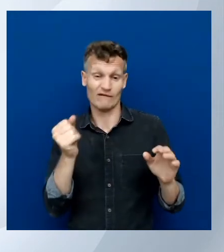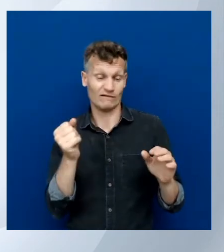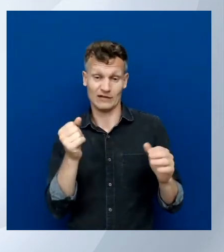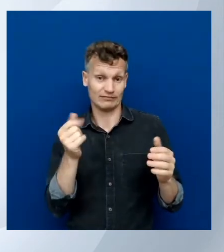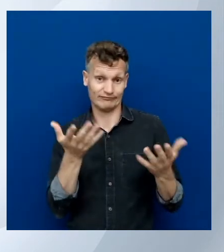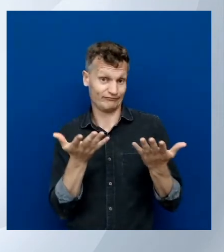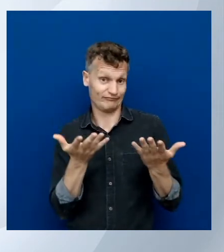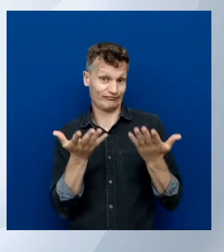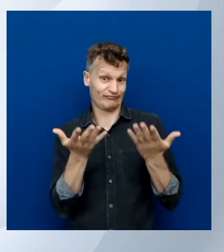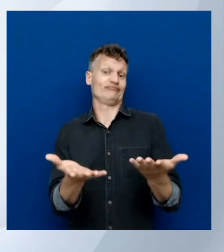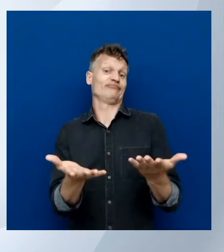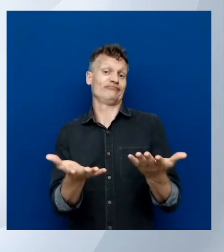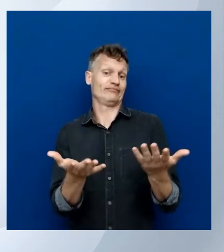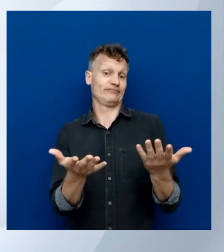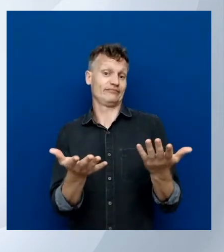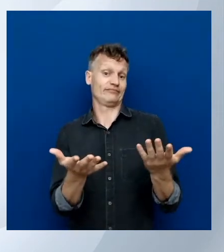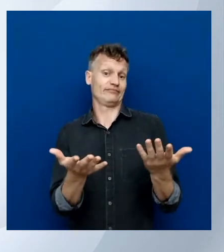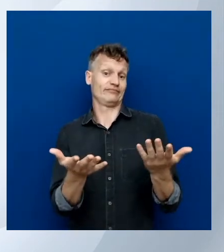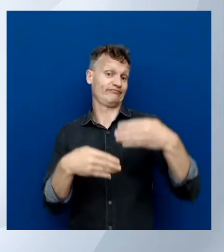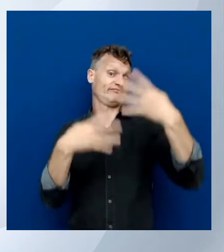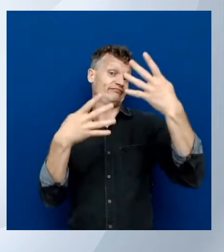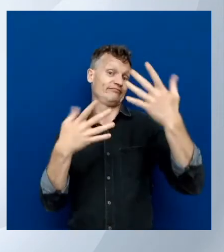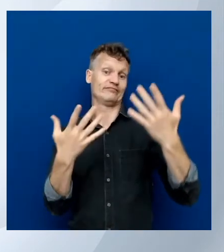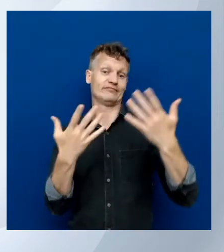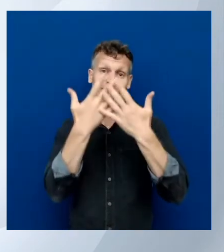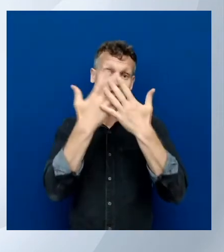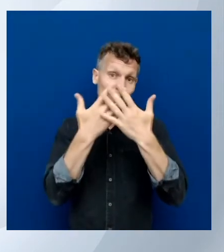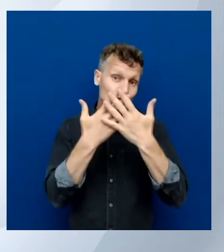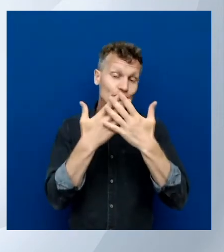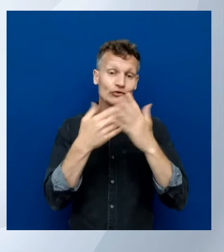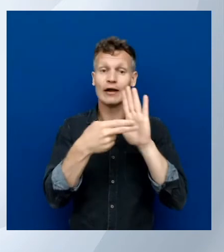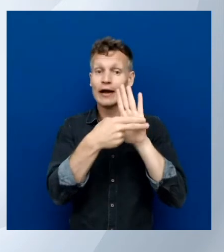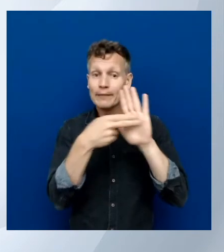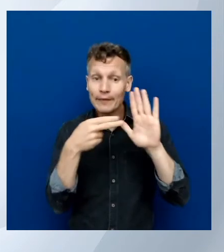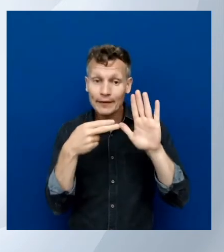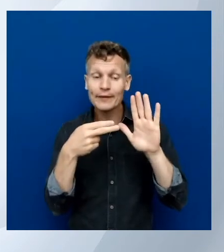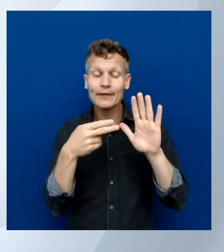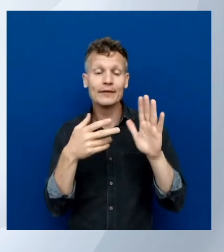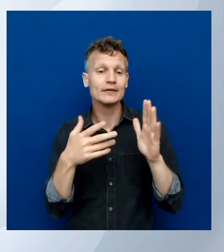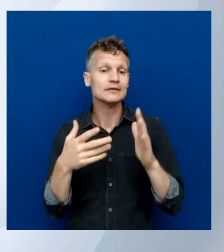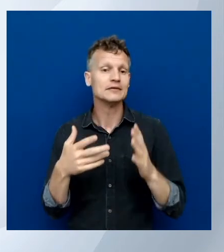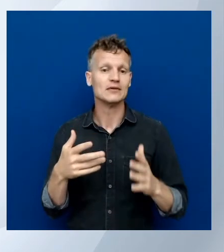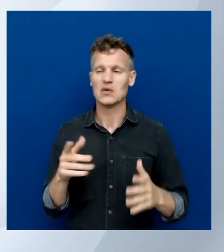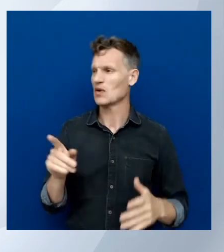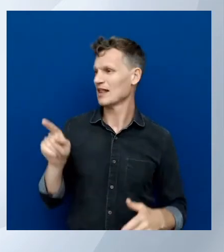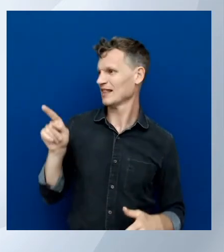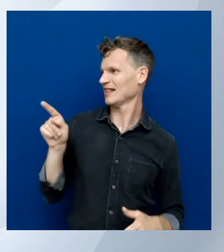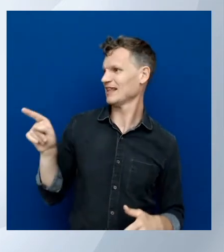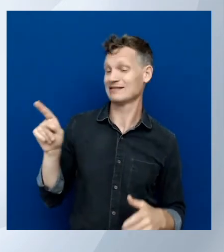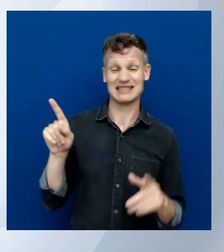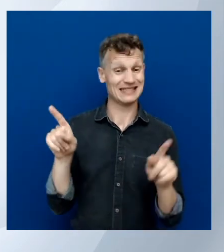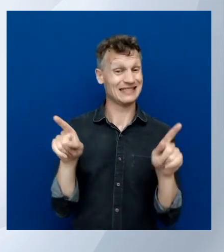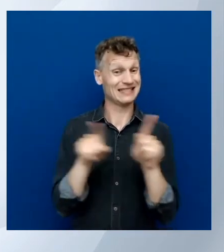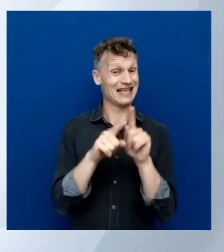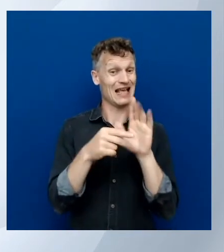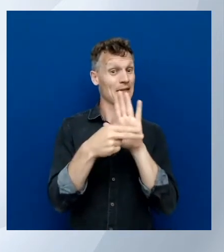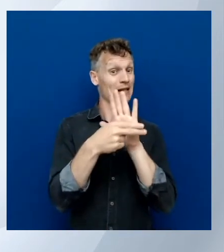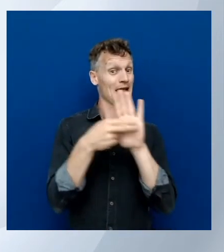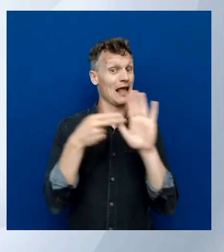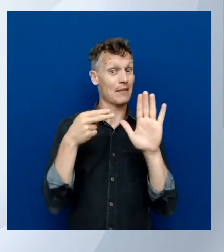Filter label. Yes, okay, so this is the same label as we just